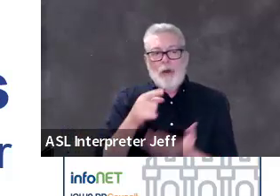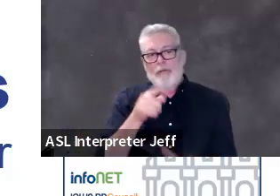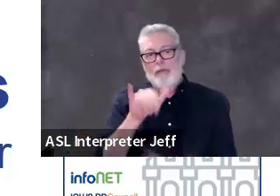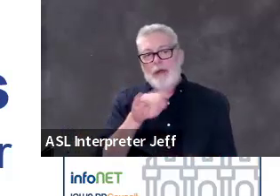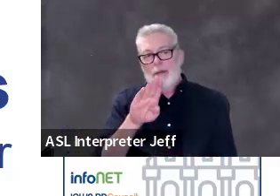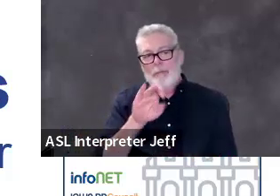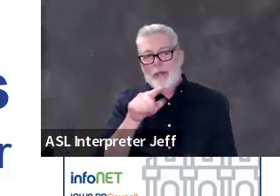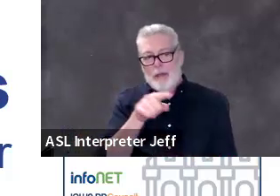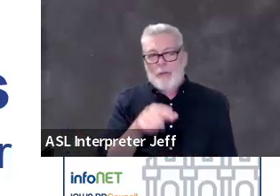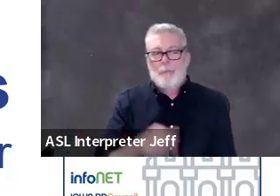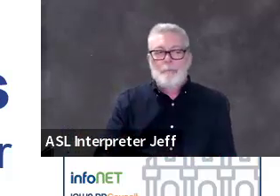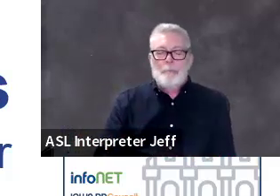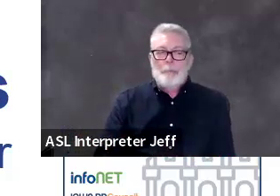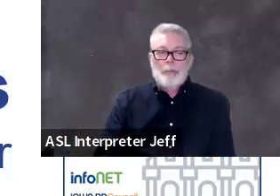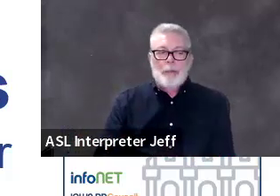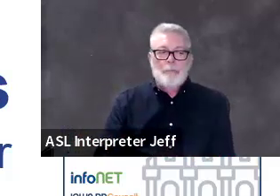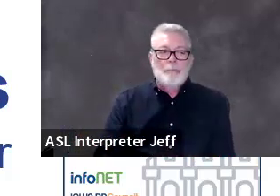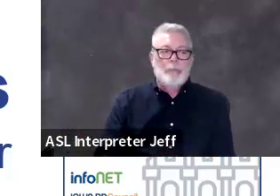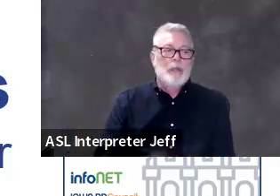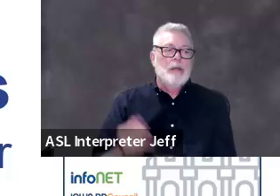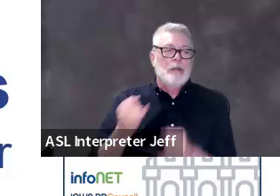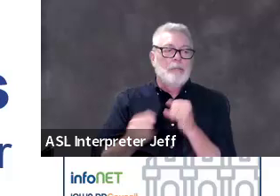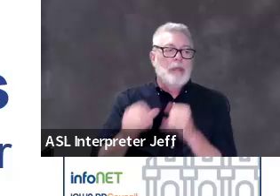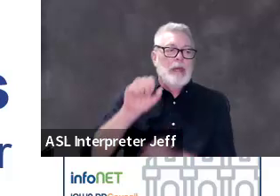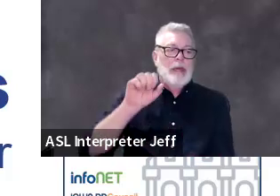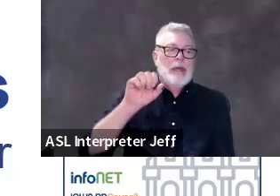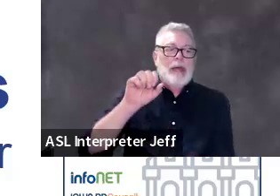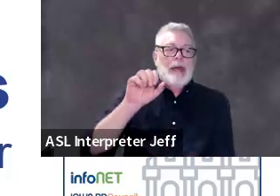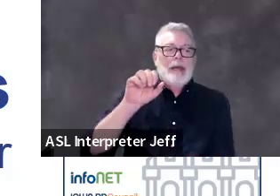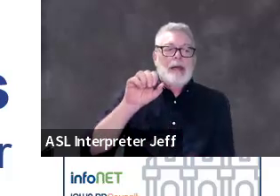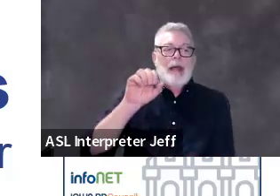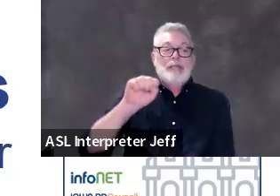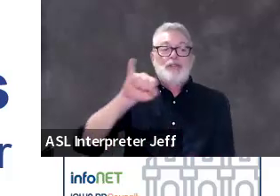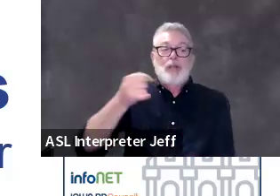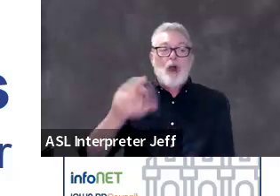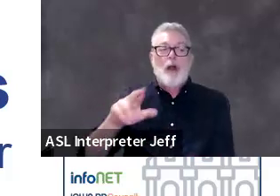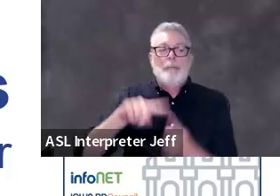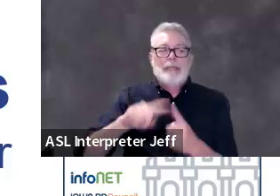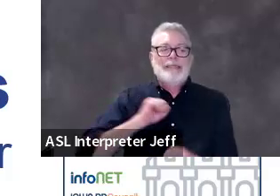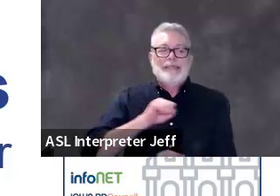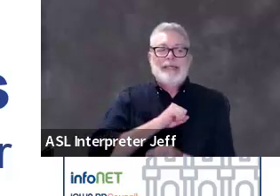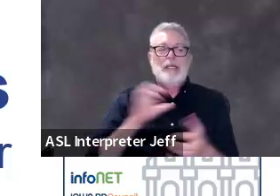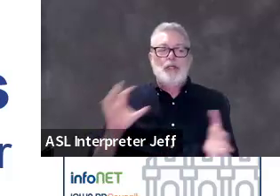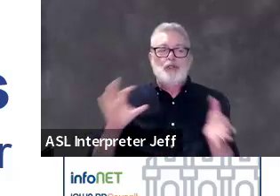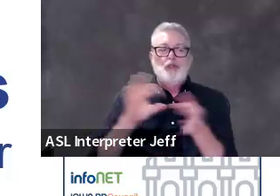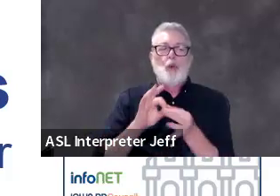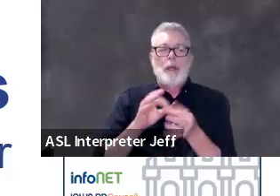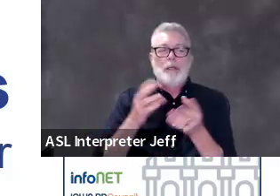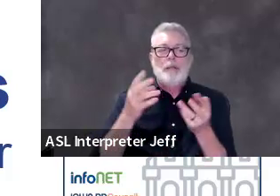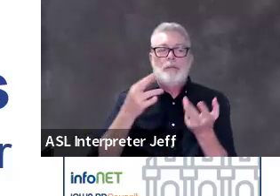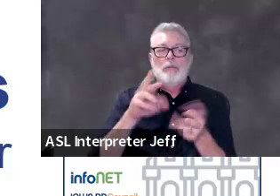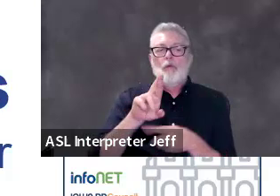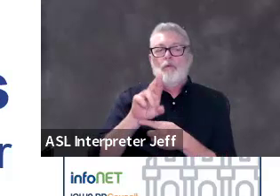bill. And then Senate Joint Resolution, that's what the SJR is, 9, is a bill